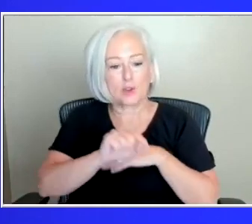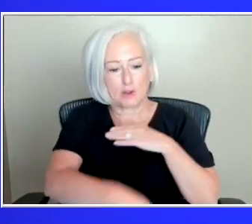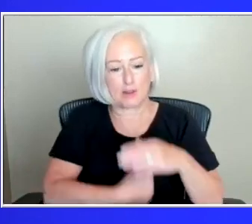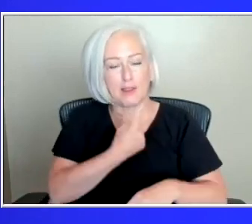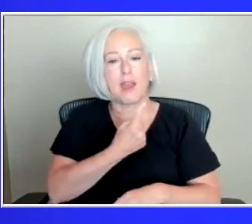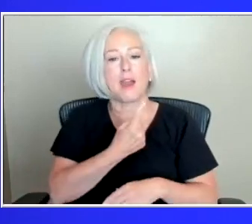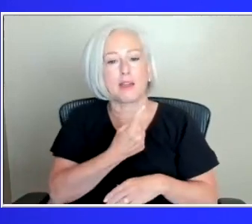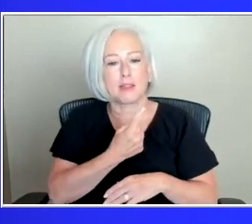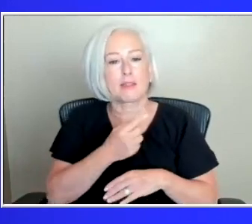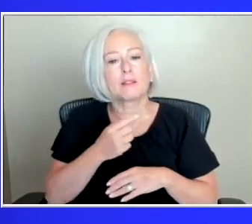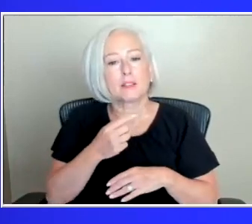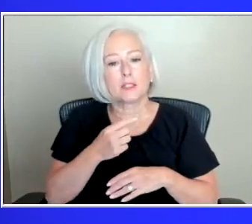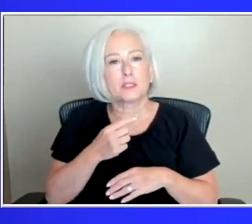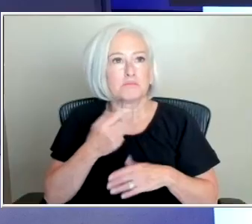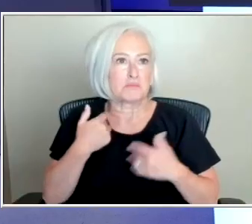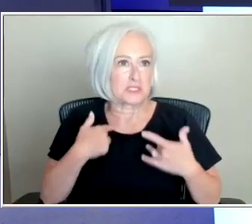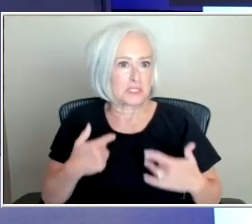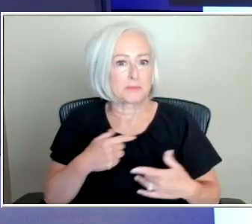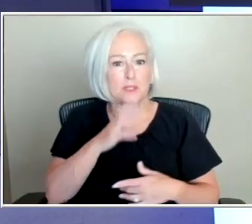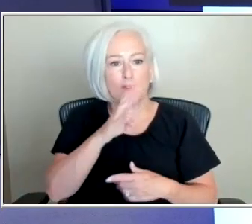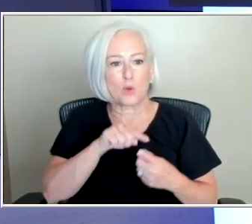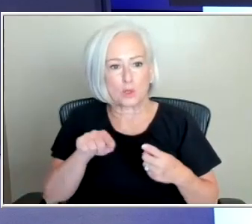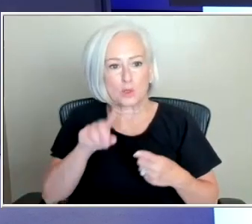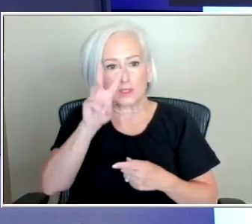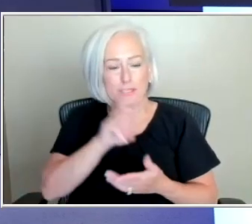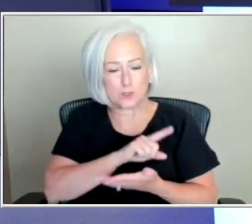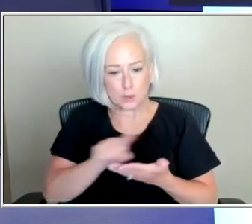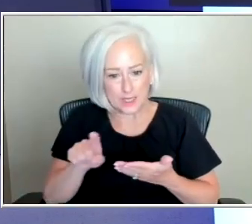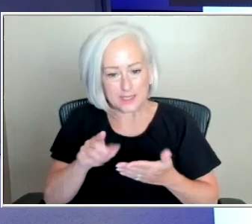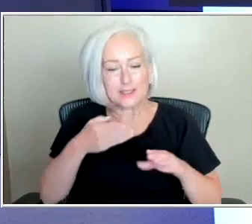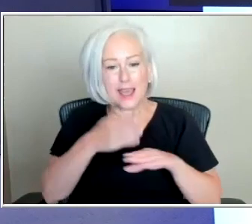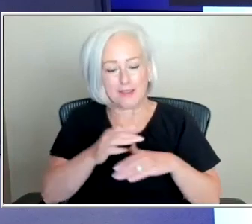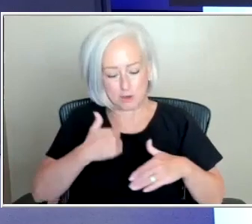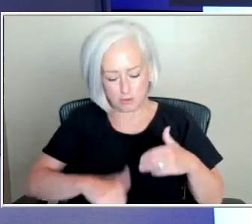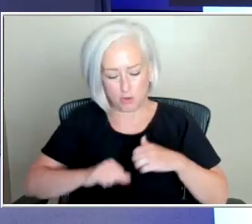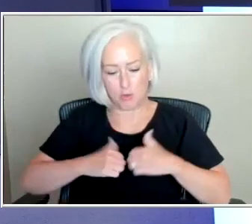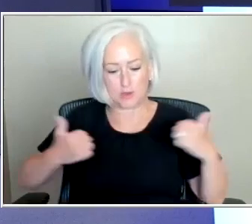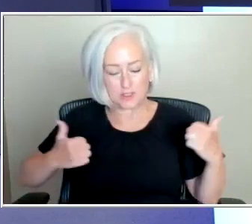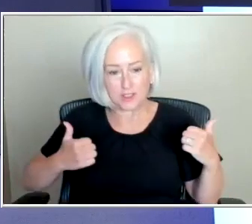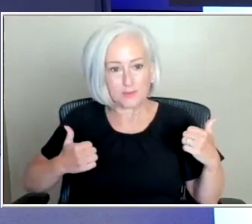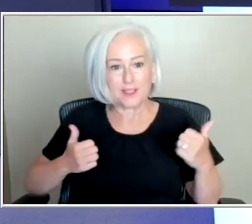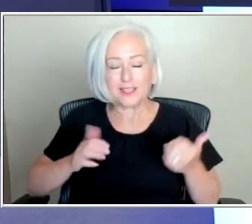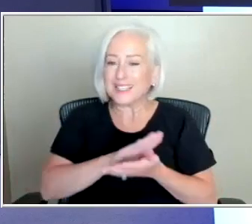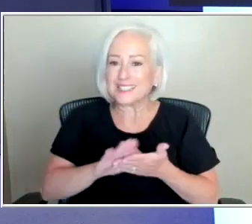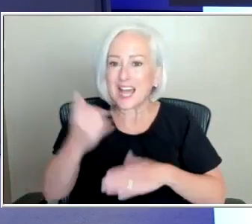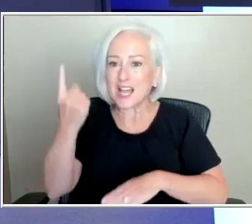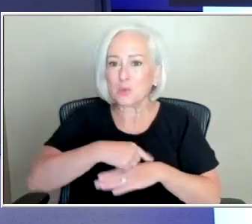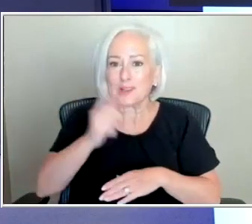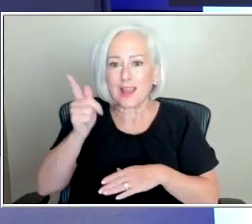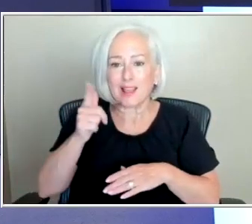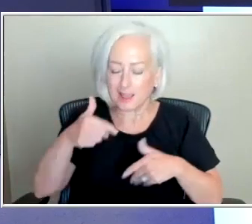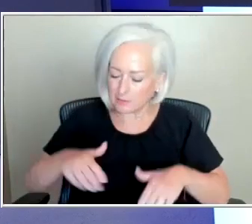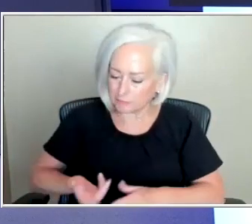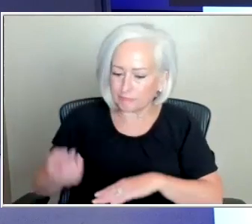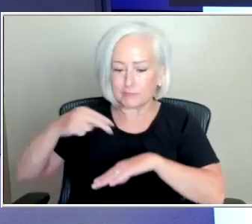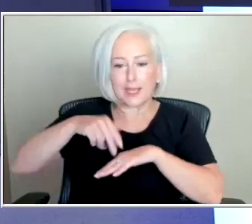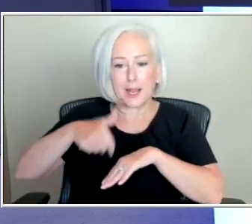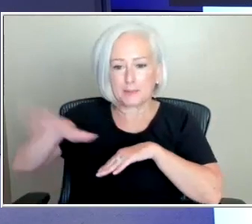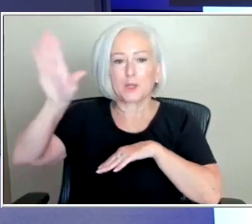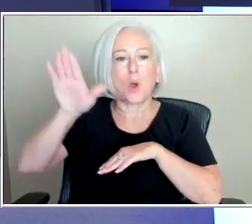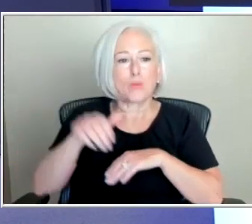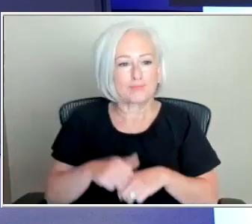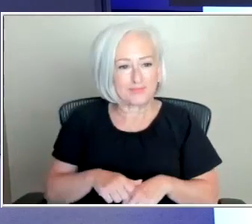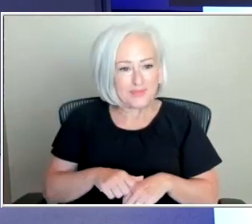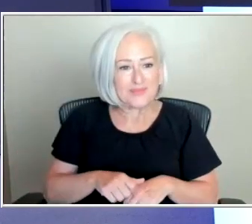4 to 6 weeks after open surgery. And exciting to know that you get to tell those patients, get up, get out of here. Yeah, no, it's good. They're walking in the, you go do